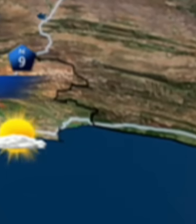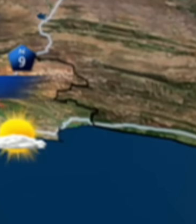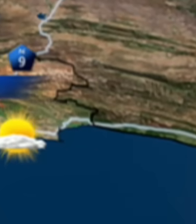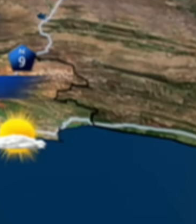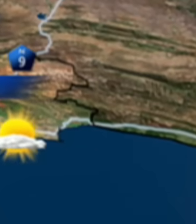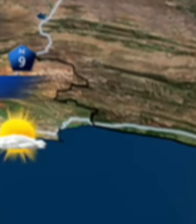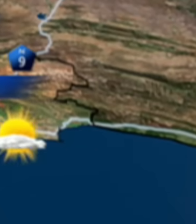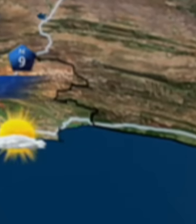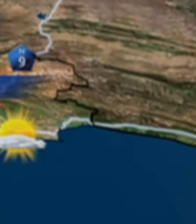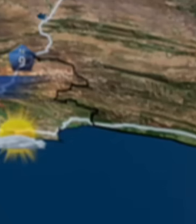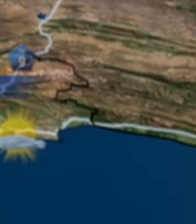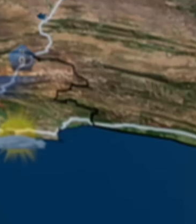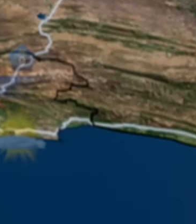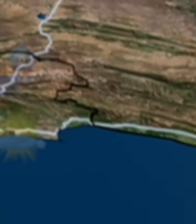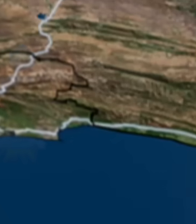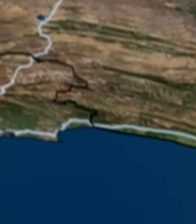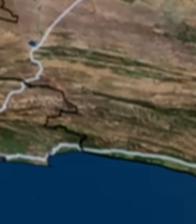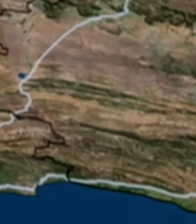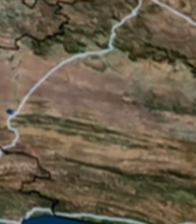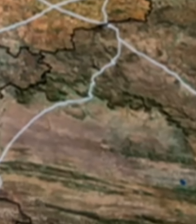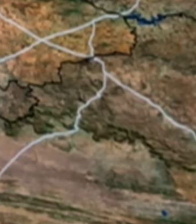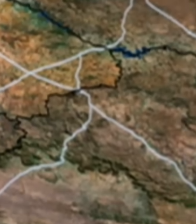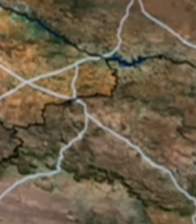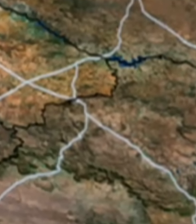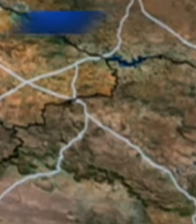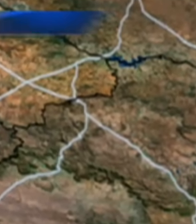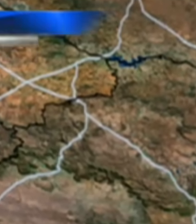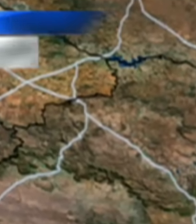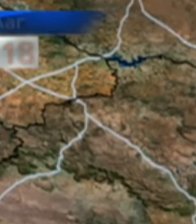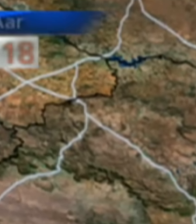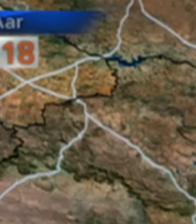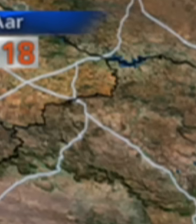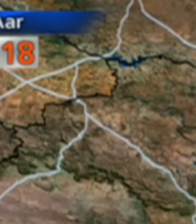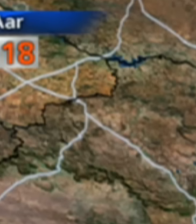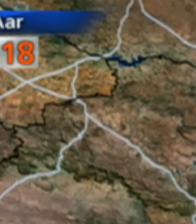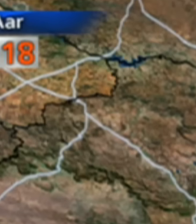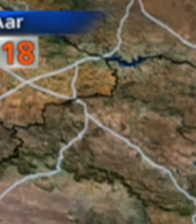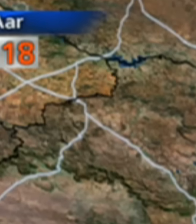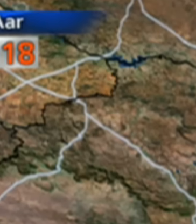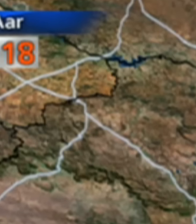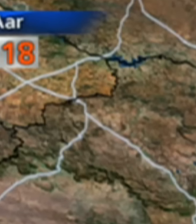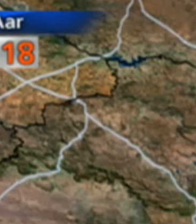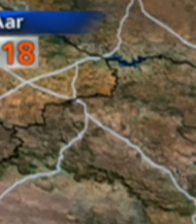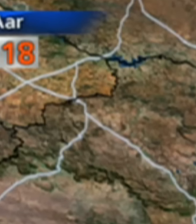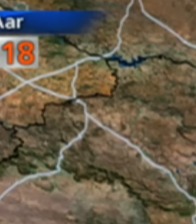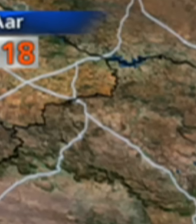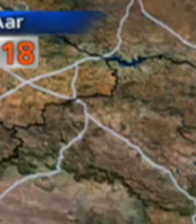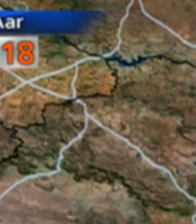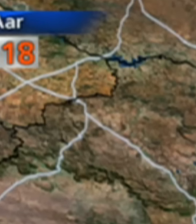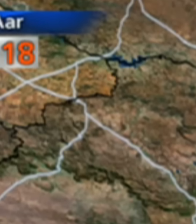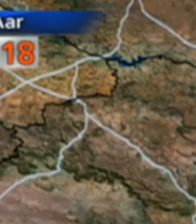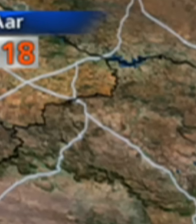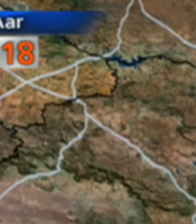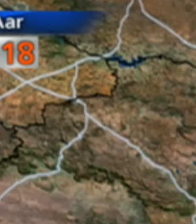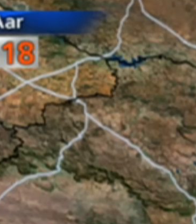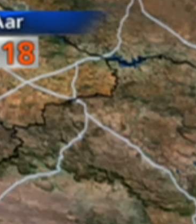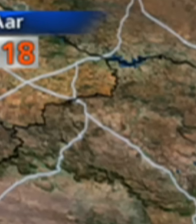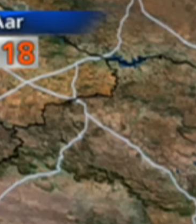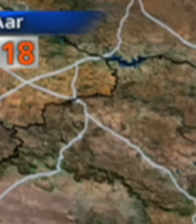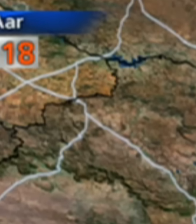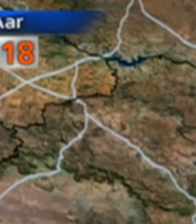hona ka Lensburg hona ka Bufoswest le teng ho hlokomele hore o tla hlobate ha re sentse shebile hona ka Kapa le Boaju tla jwala ka Upington salbalano